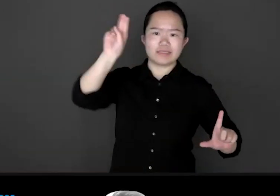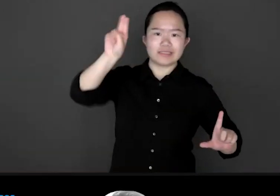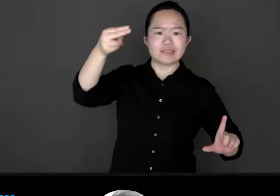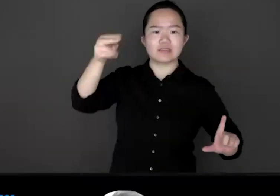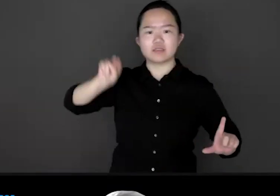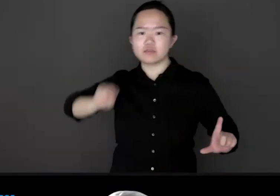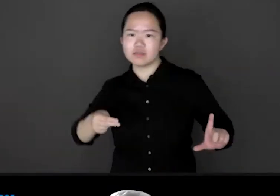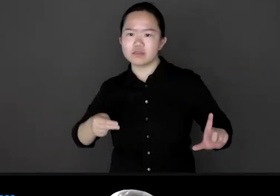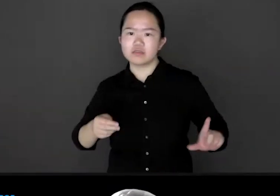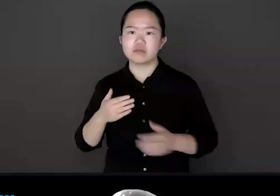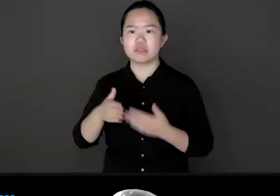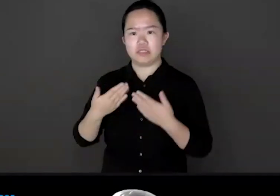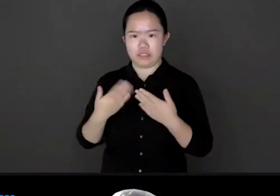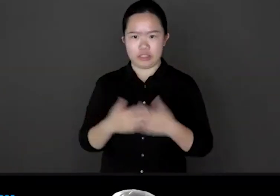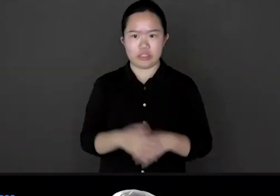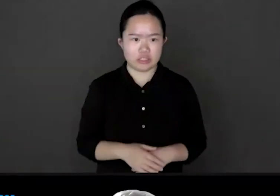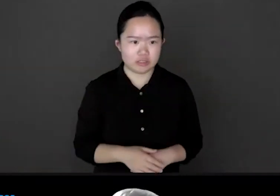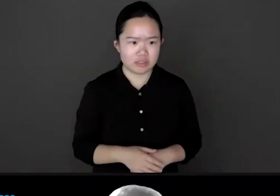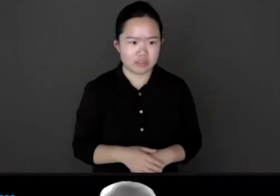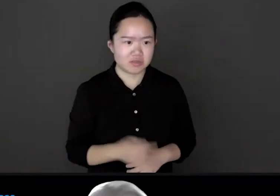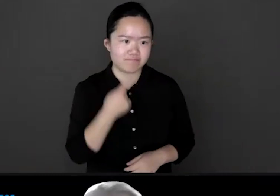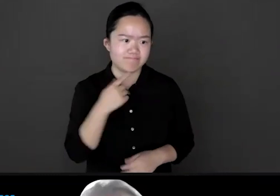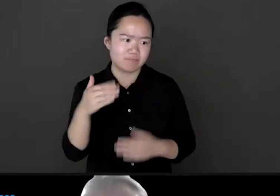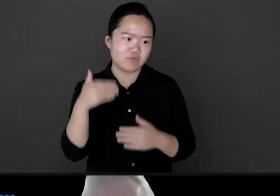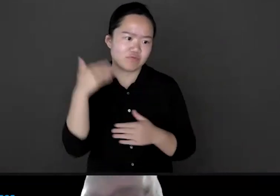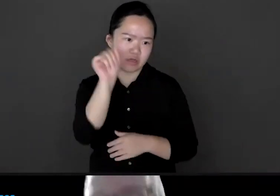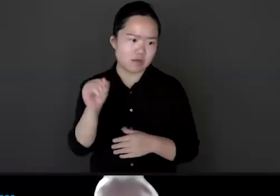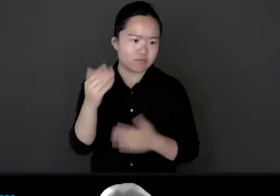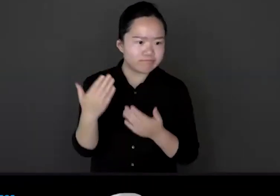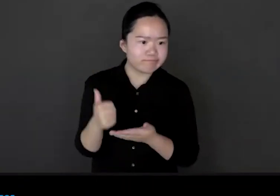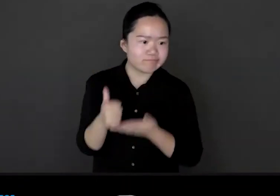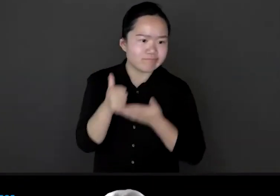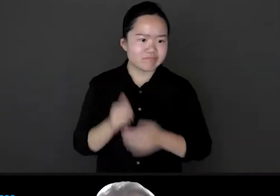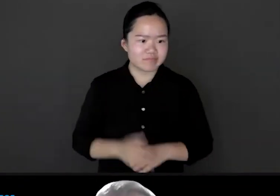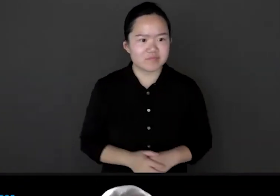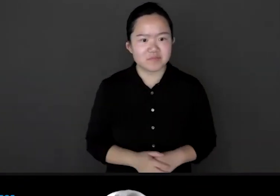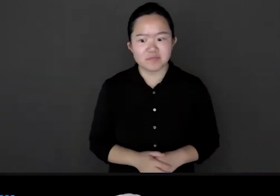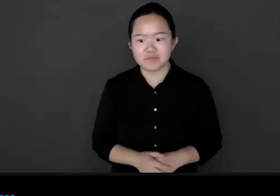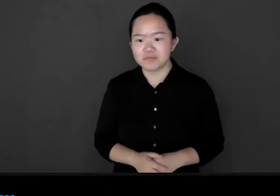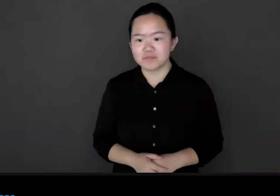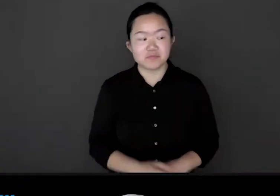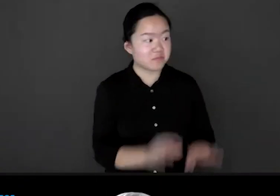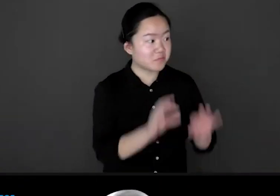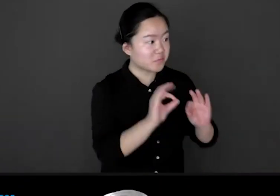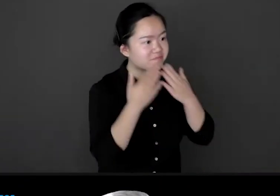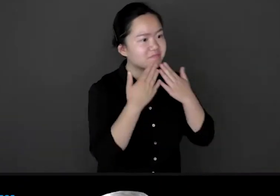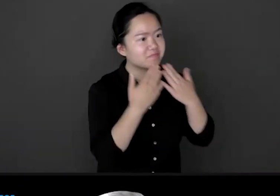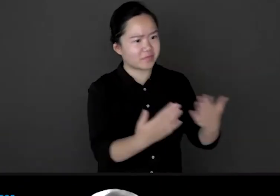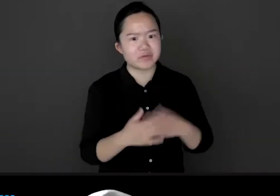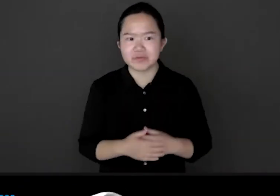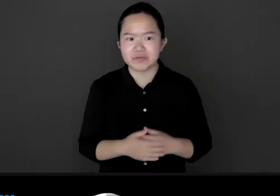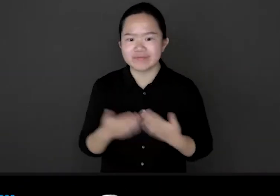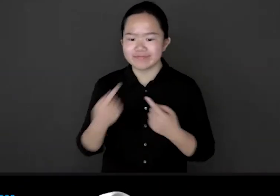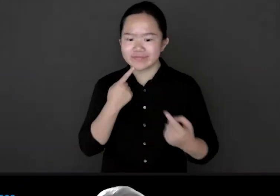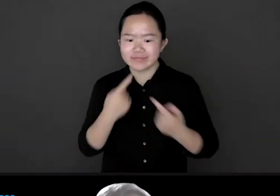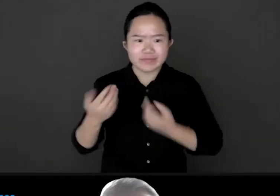are going to make this easier. Thank you. That then we end on a positive note again. So thank you very much for that. And I would really like